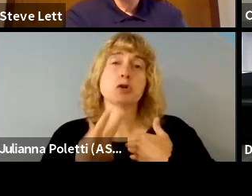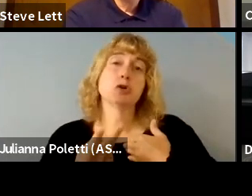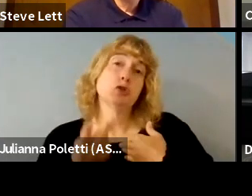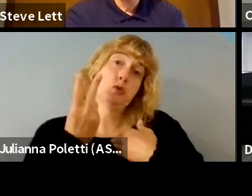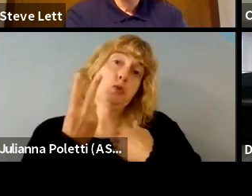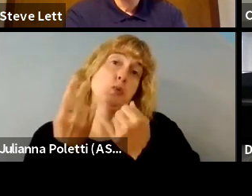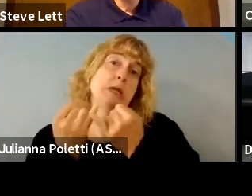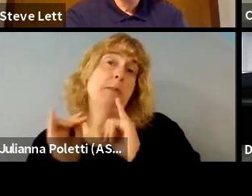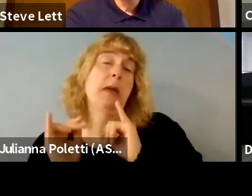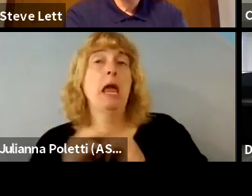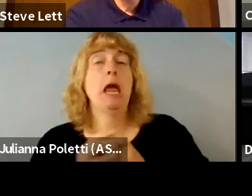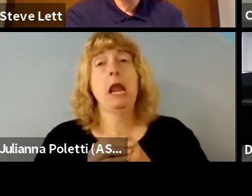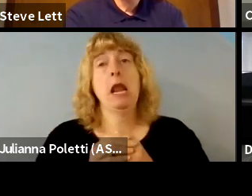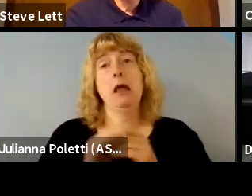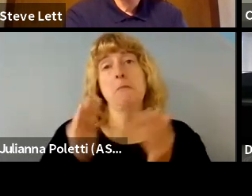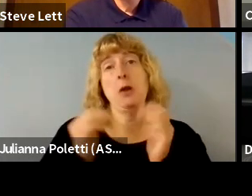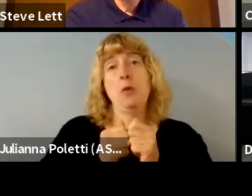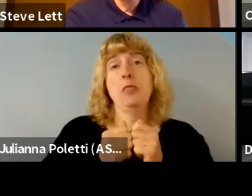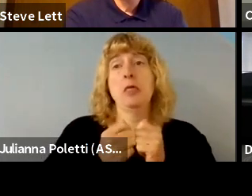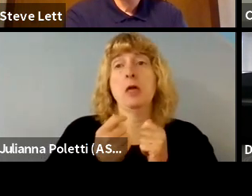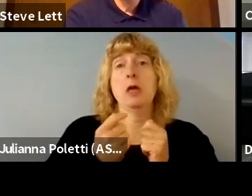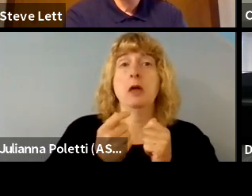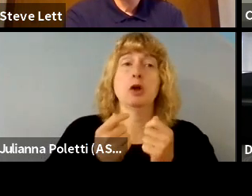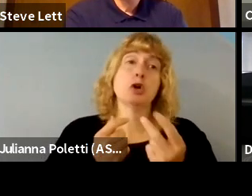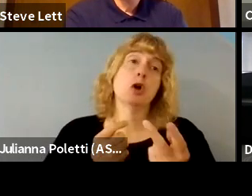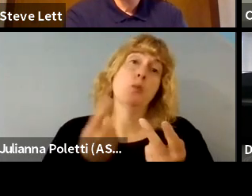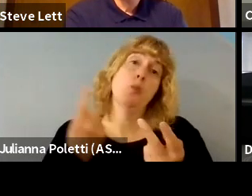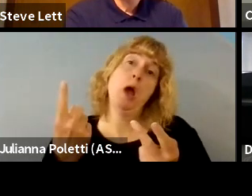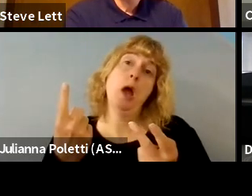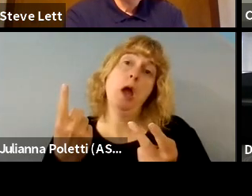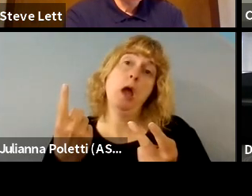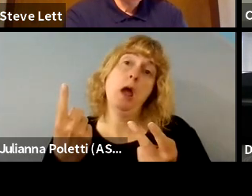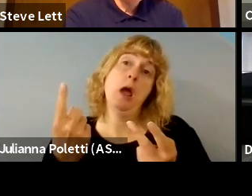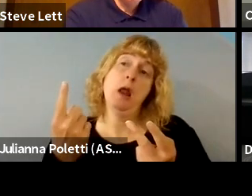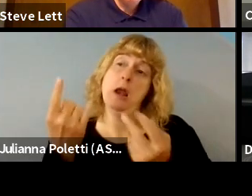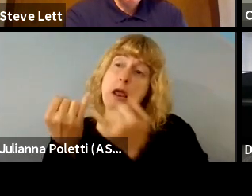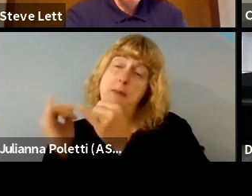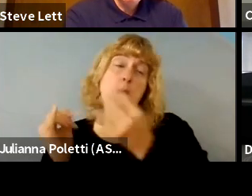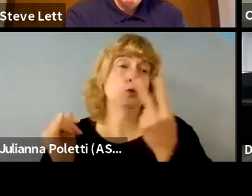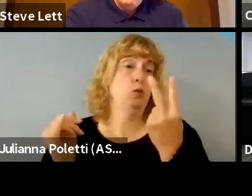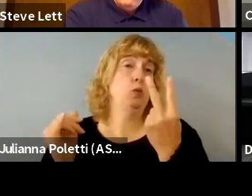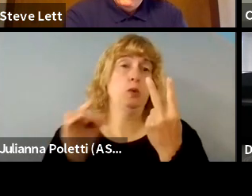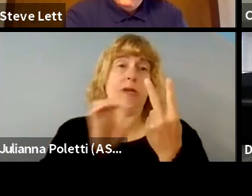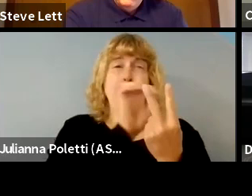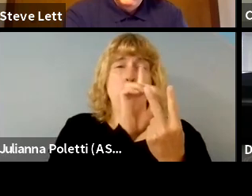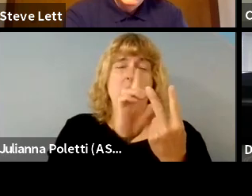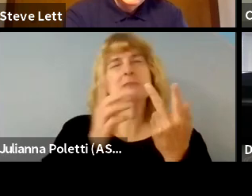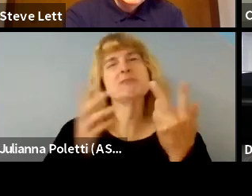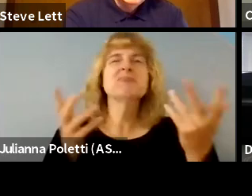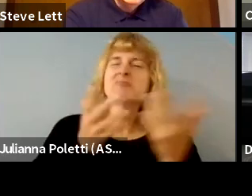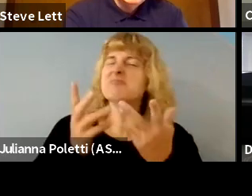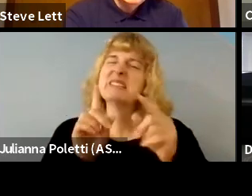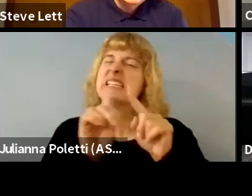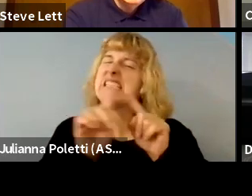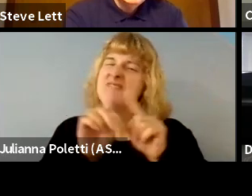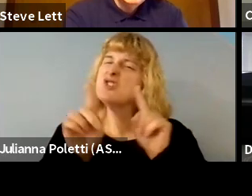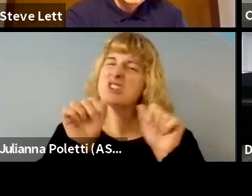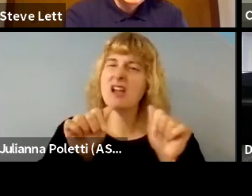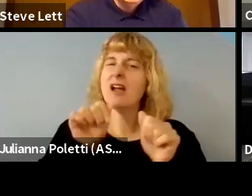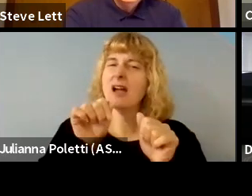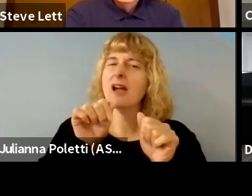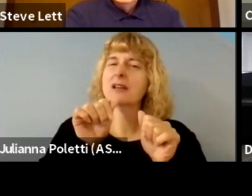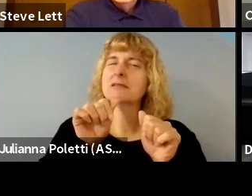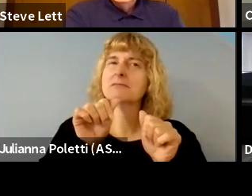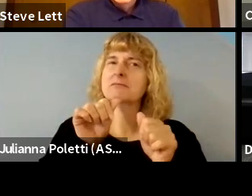one independent and two Democrats. I honestly don't think that matters. There are a lot of ways that you can limit bias. For example, you